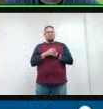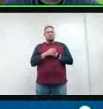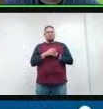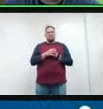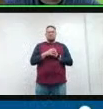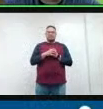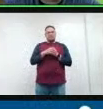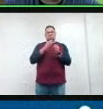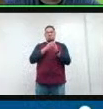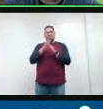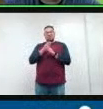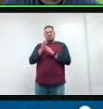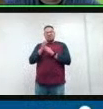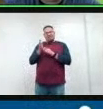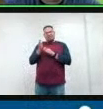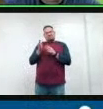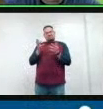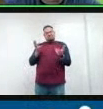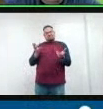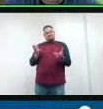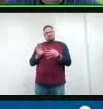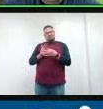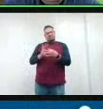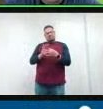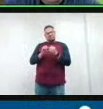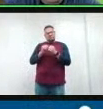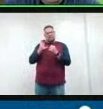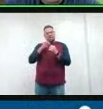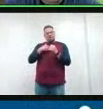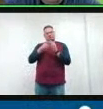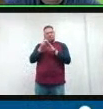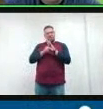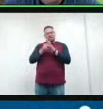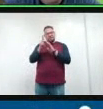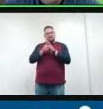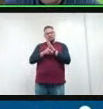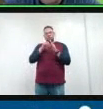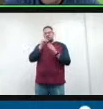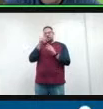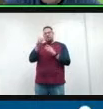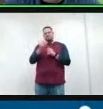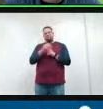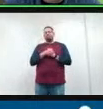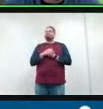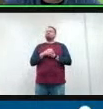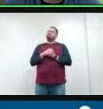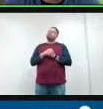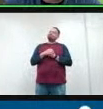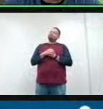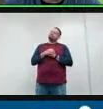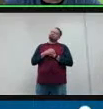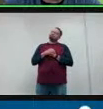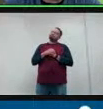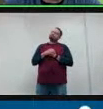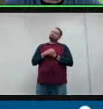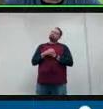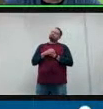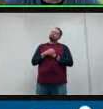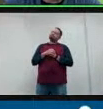professionally in accordance to our governance policies, to not spring up